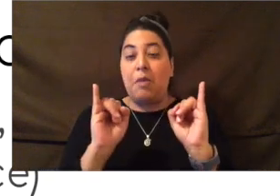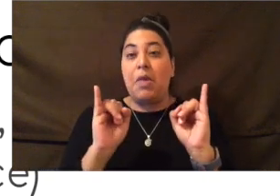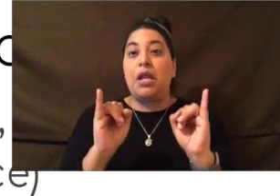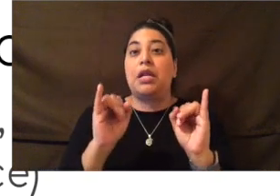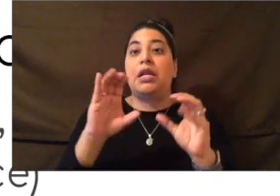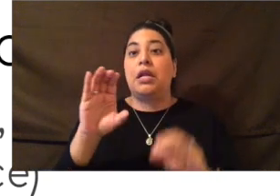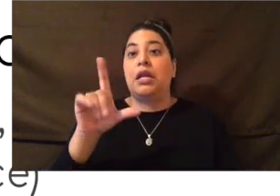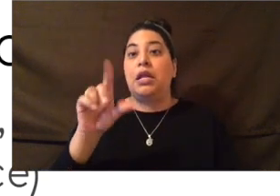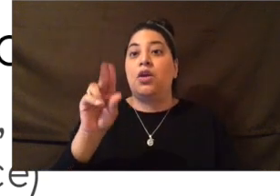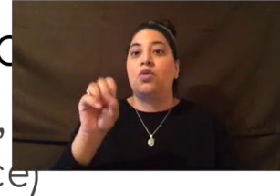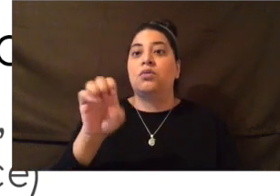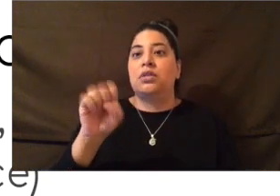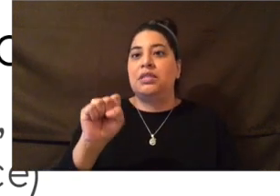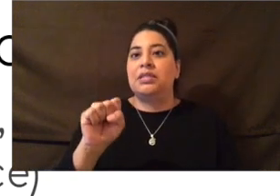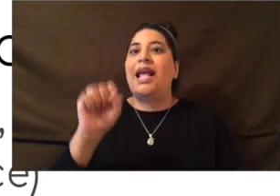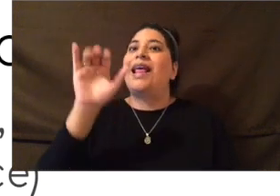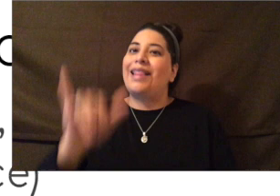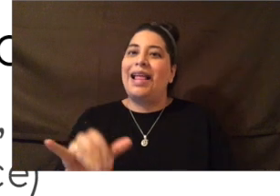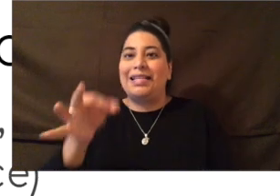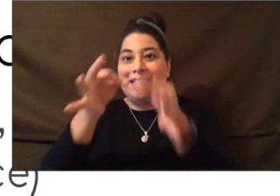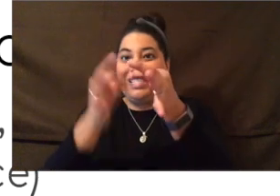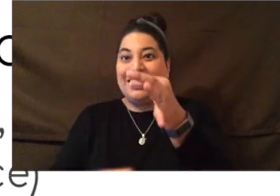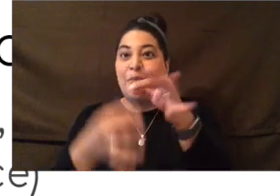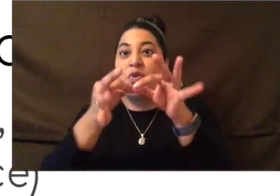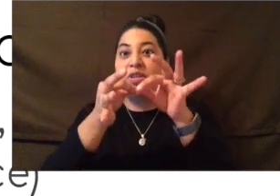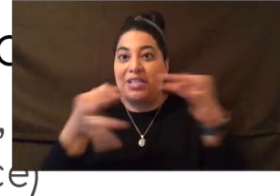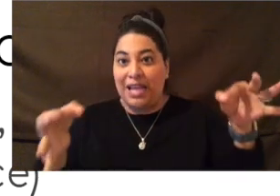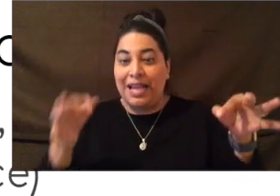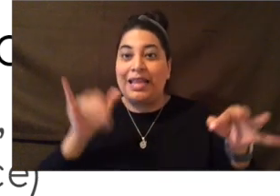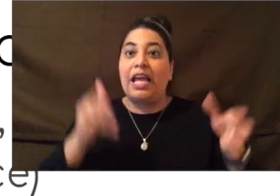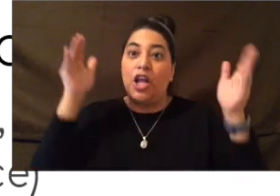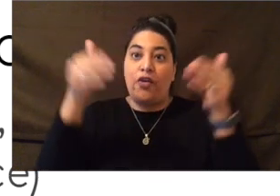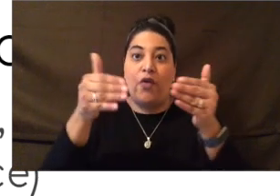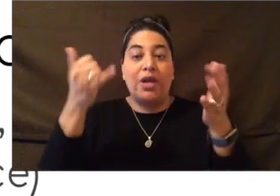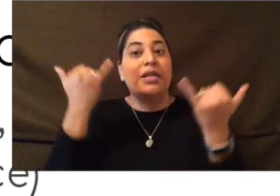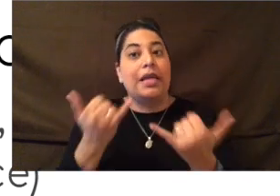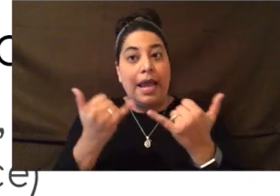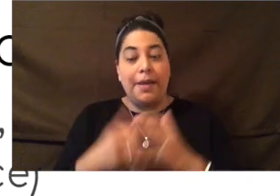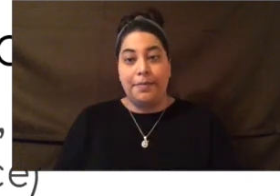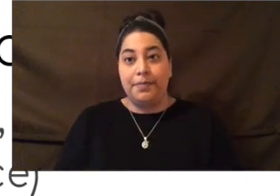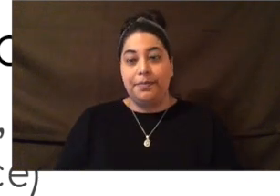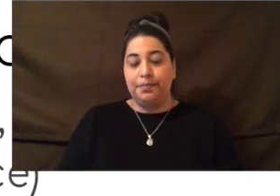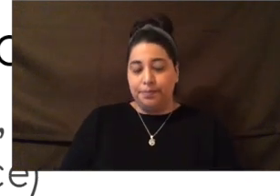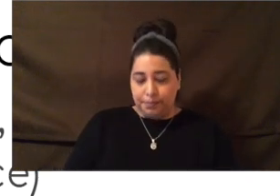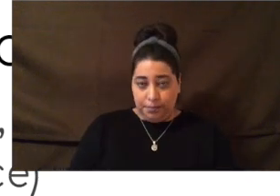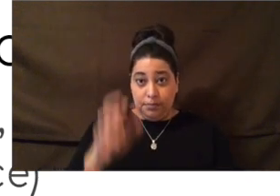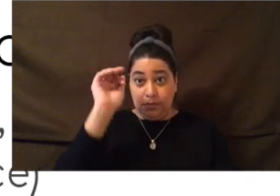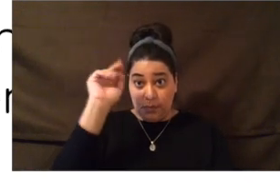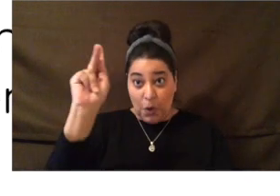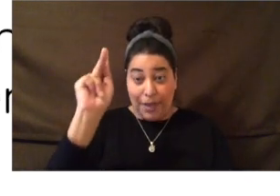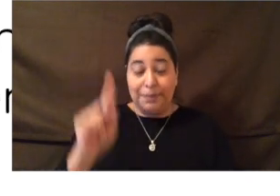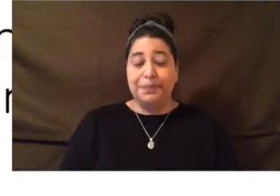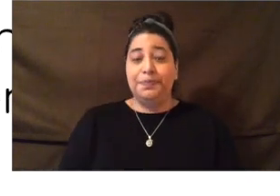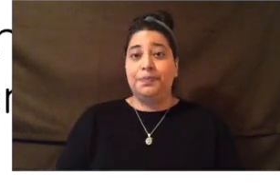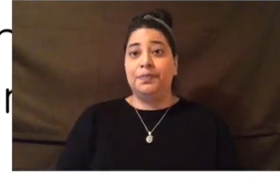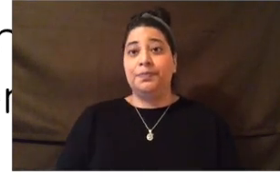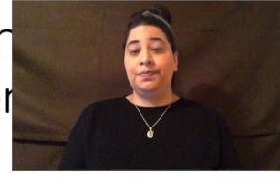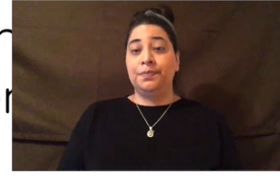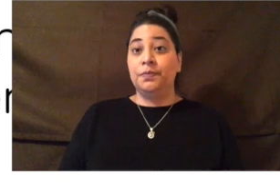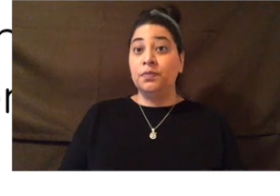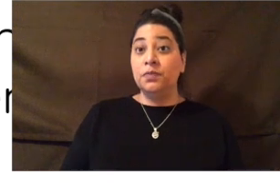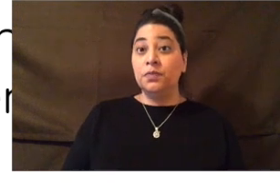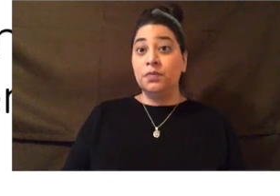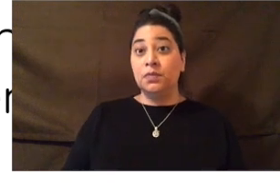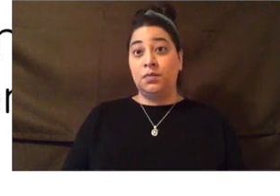joining independent clauses or joining simple sentences today. That's what our focus is going to be. All